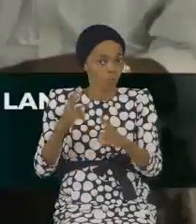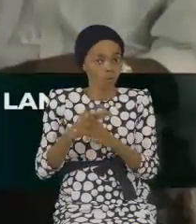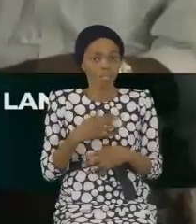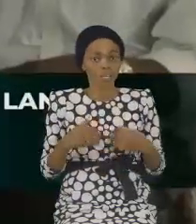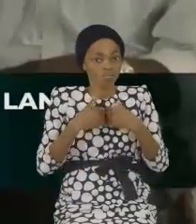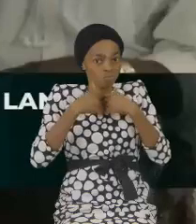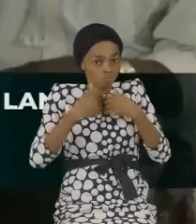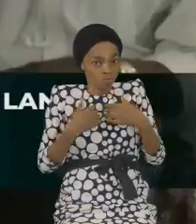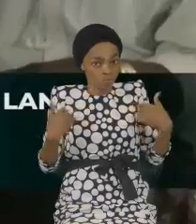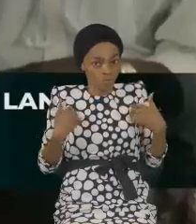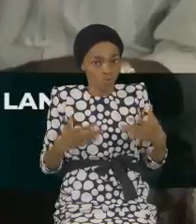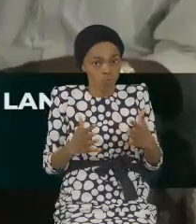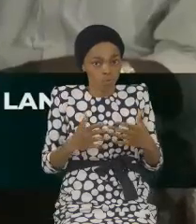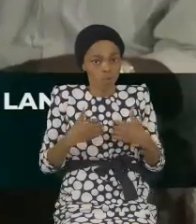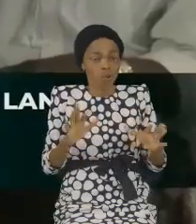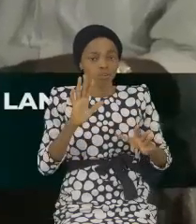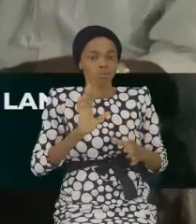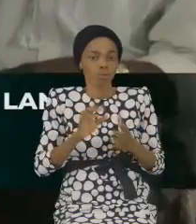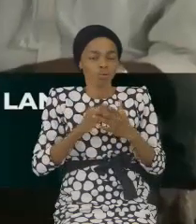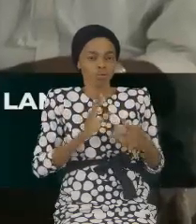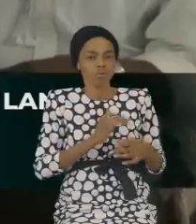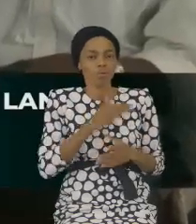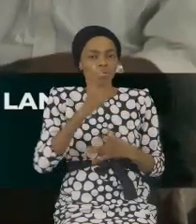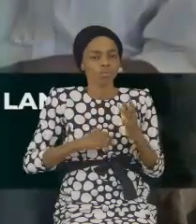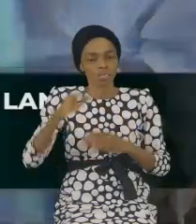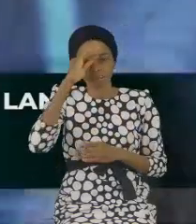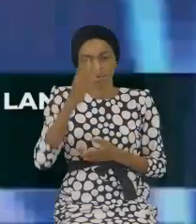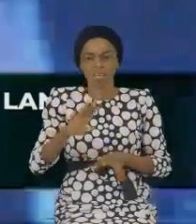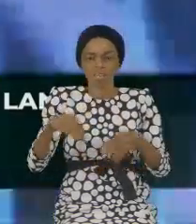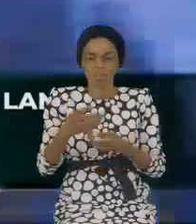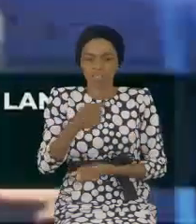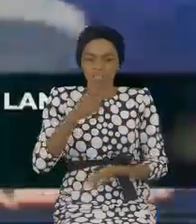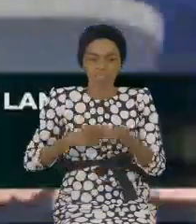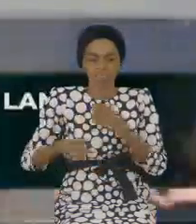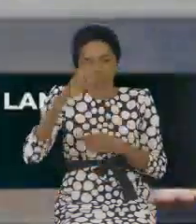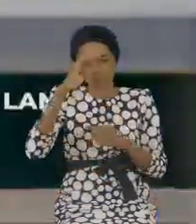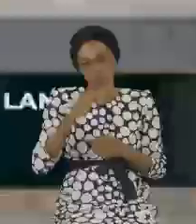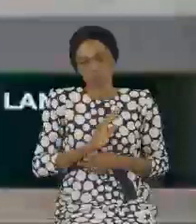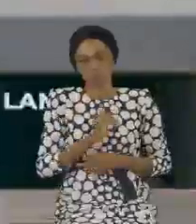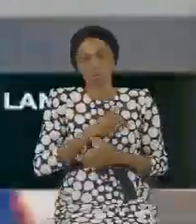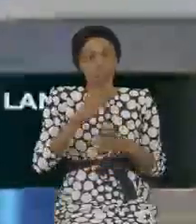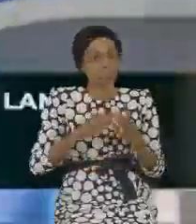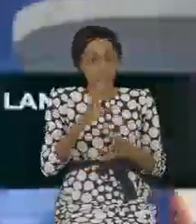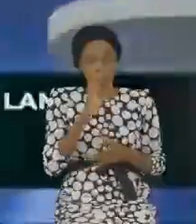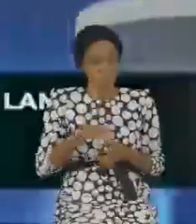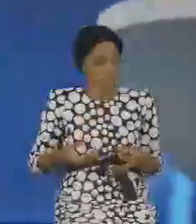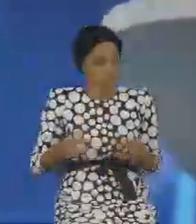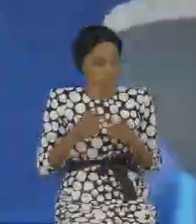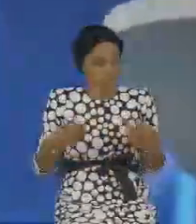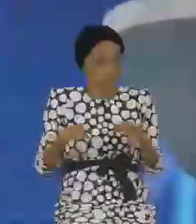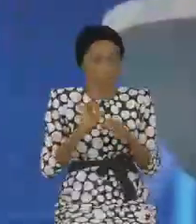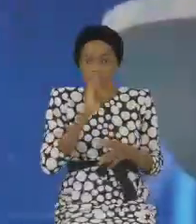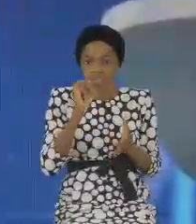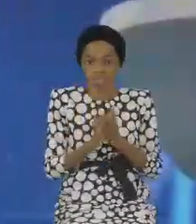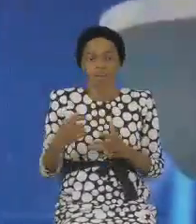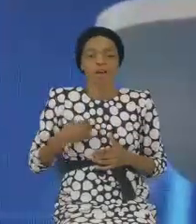his own soul? Or what shall a man give in exchange for his soul? What should be very important is that we